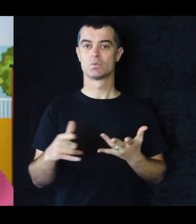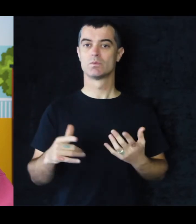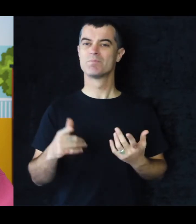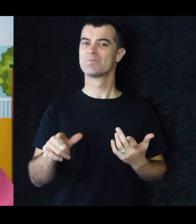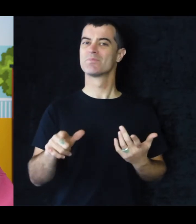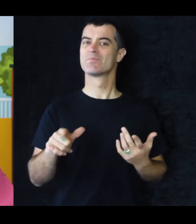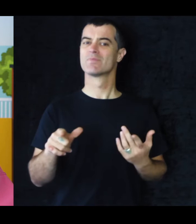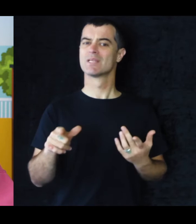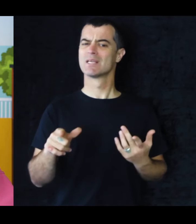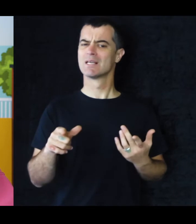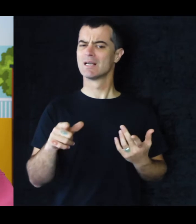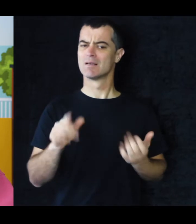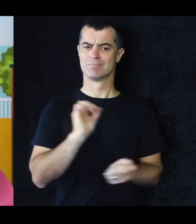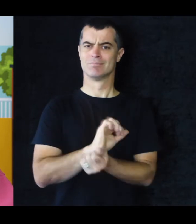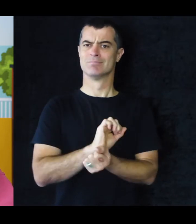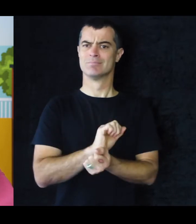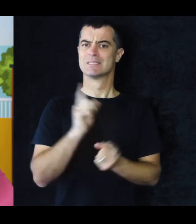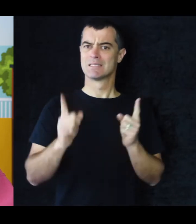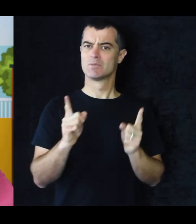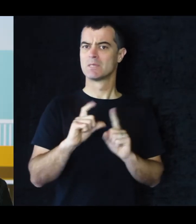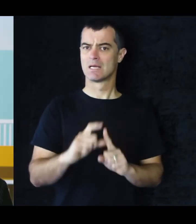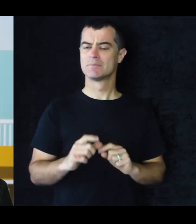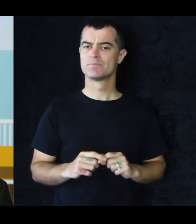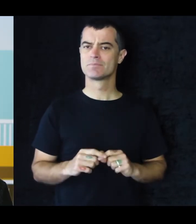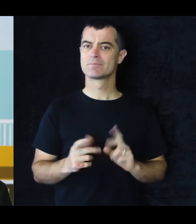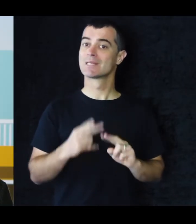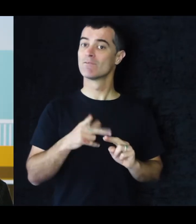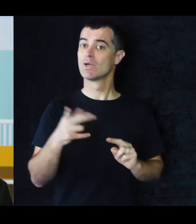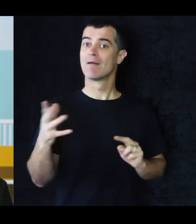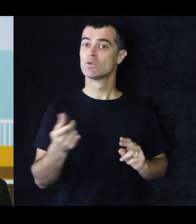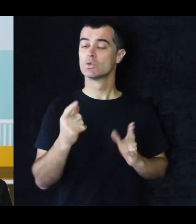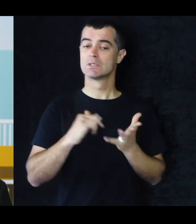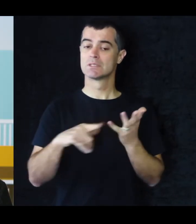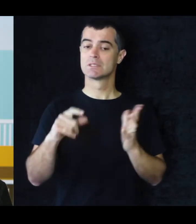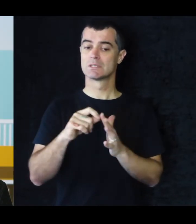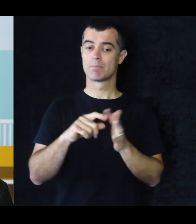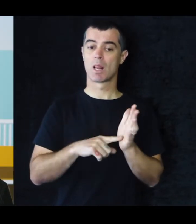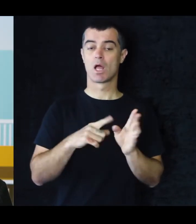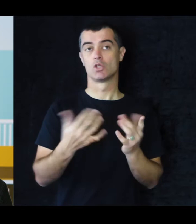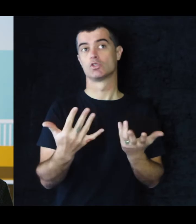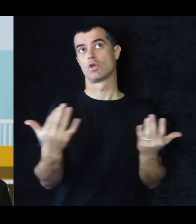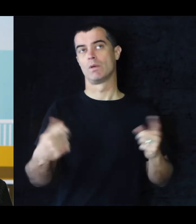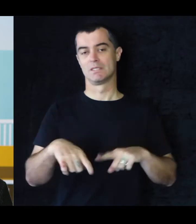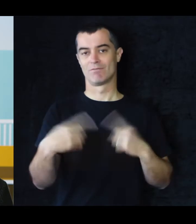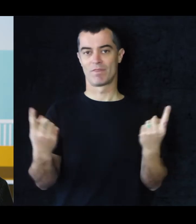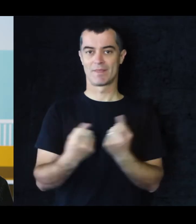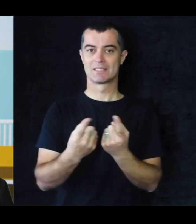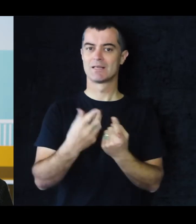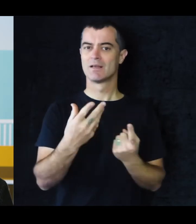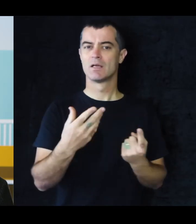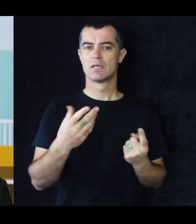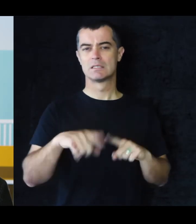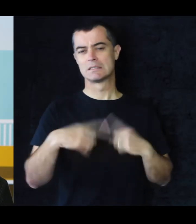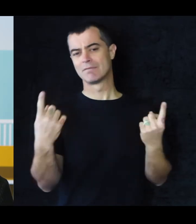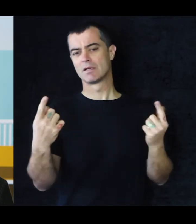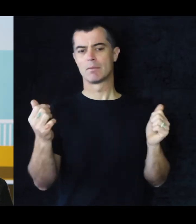So yeah, it's really hard sometimes. If you have to supply so many different things, from